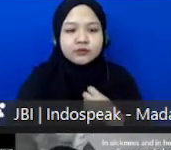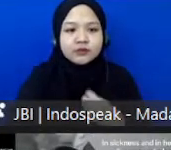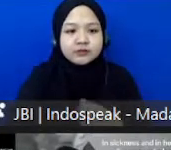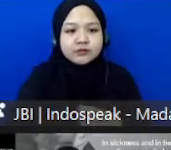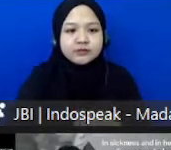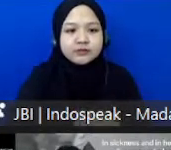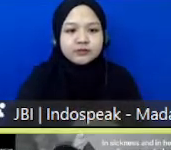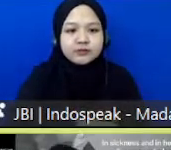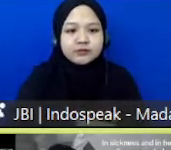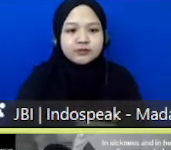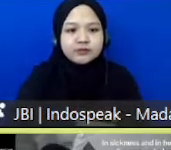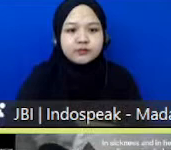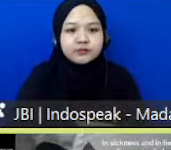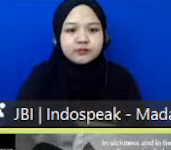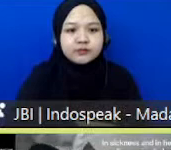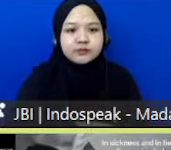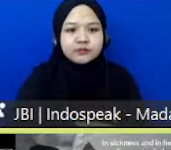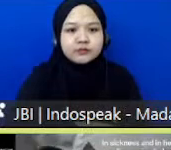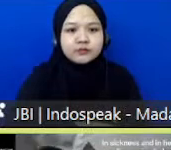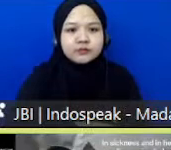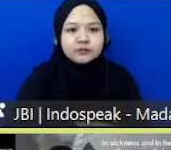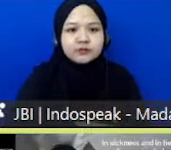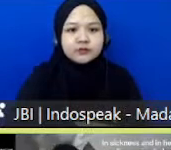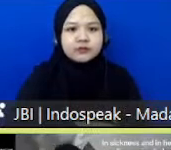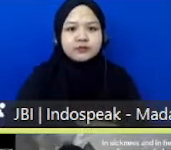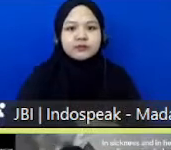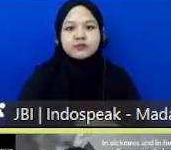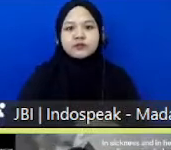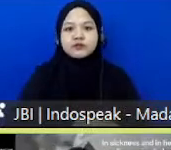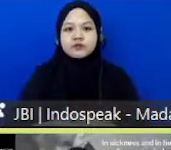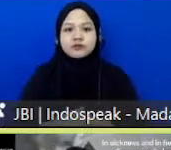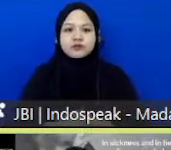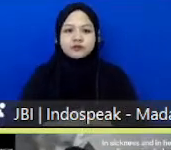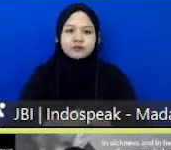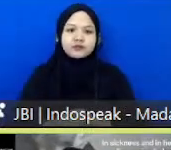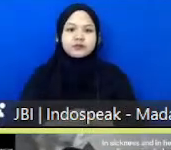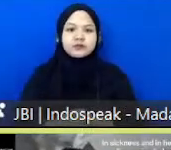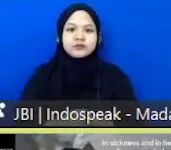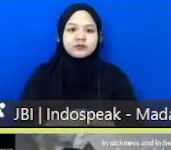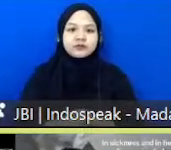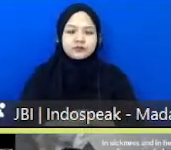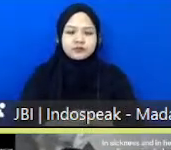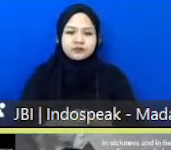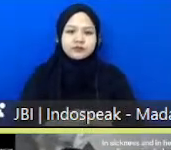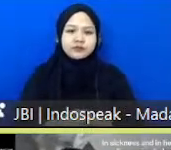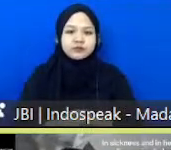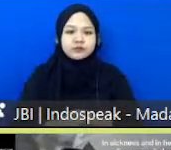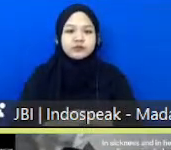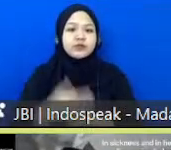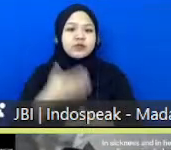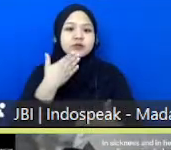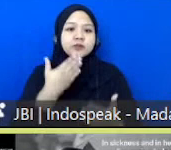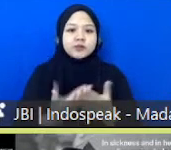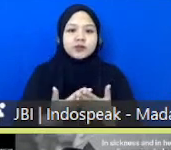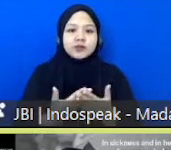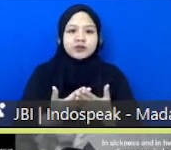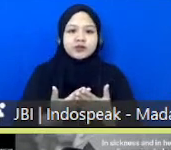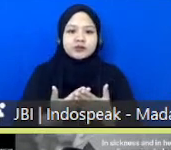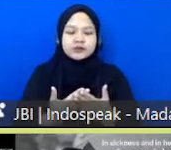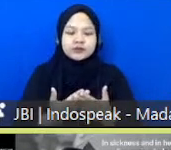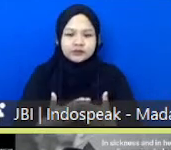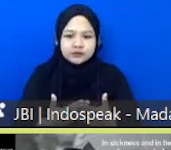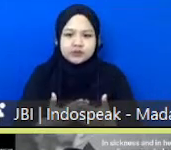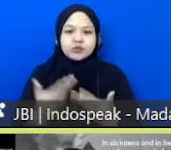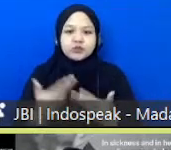Okay, cool. So good day, everyone, and thank you so much for joining the session. And it's been a pleasure to be